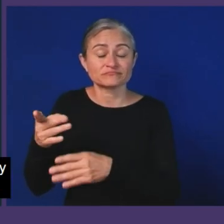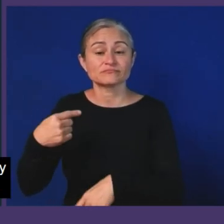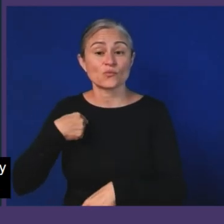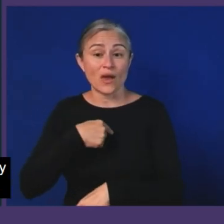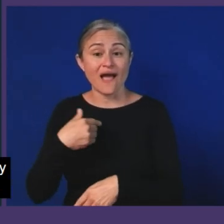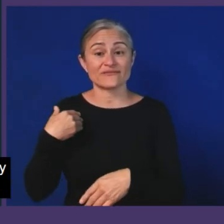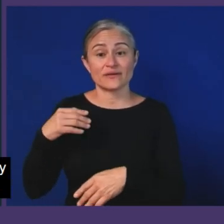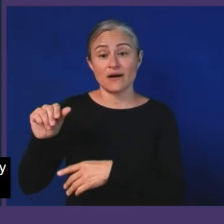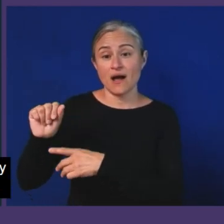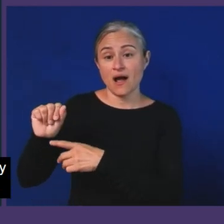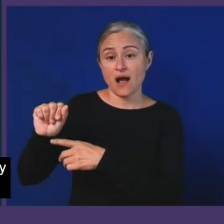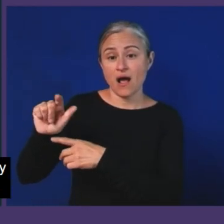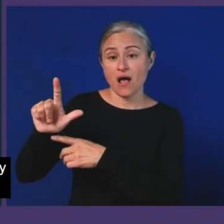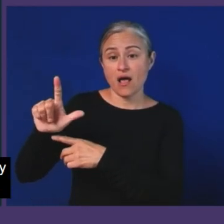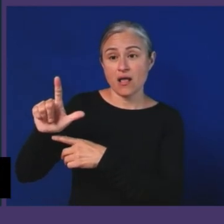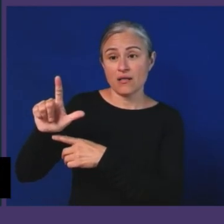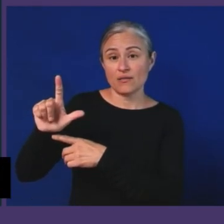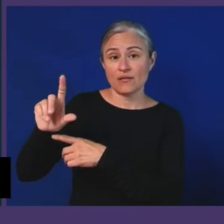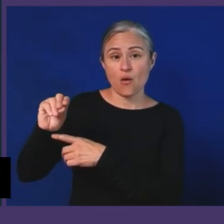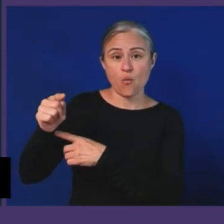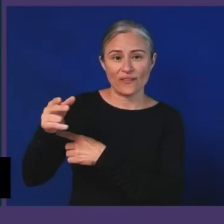be a objective